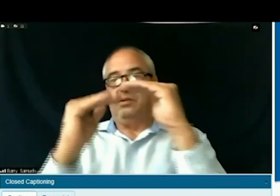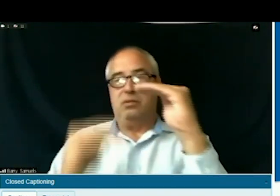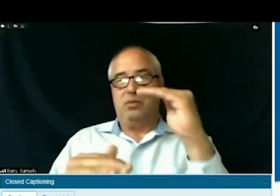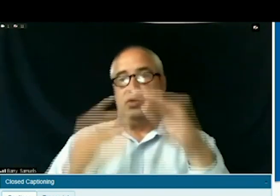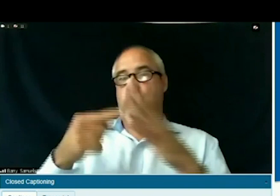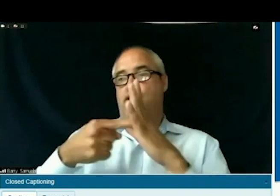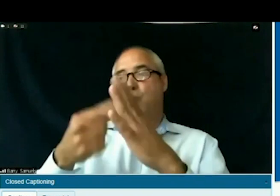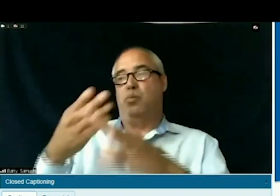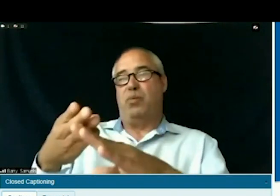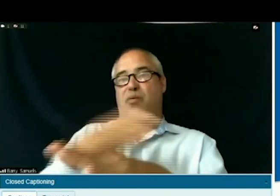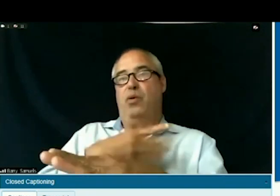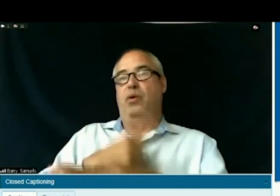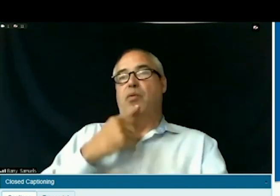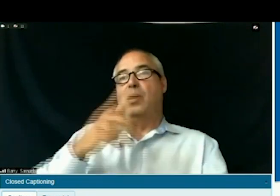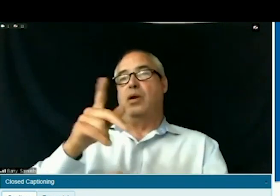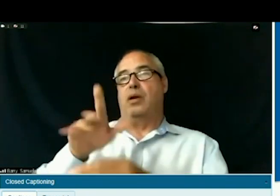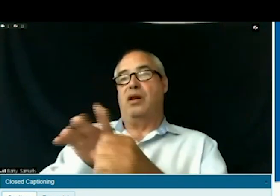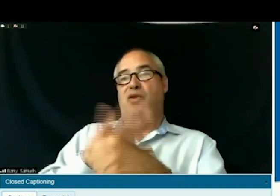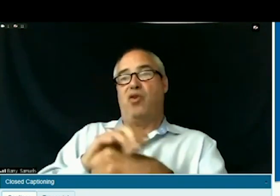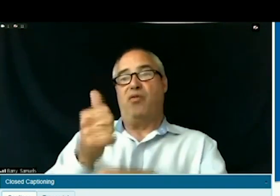light on them that was,